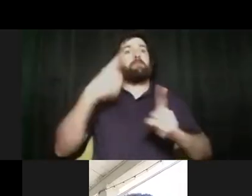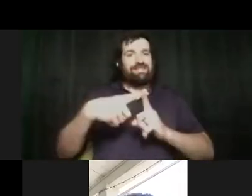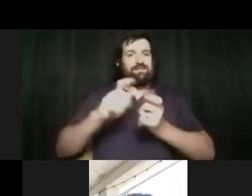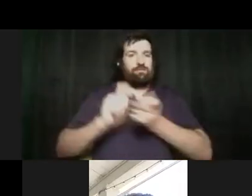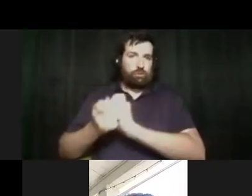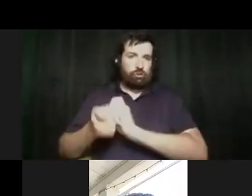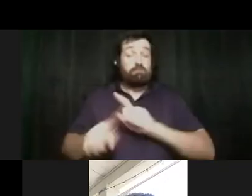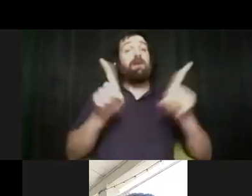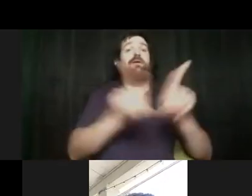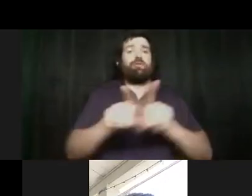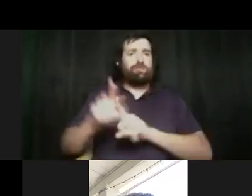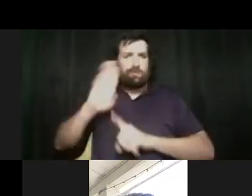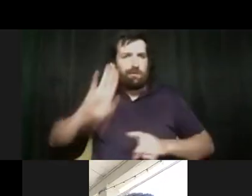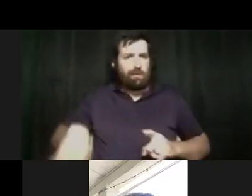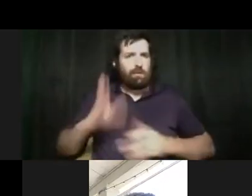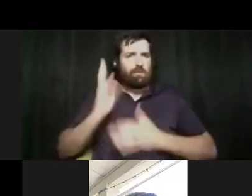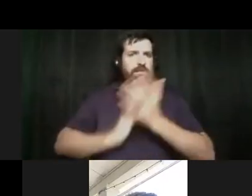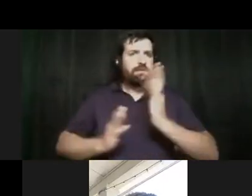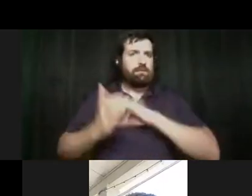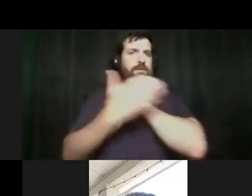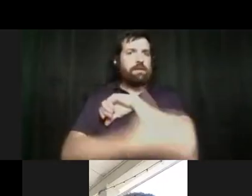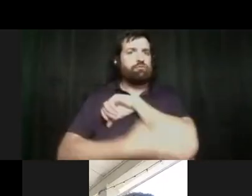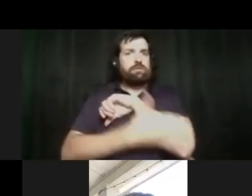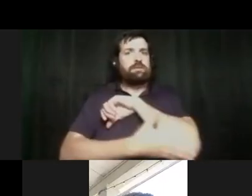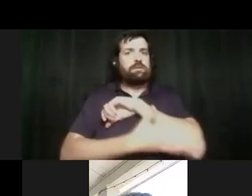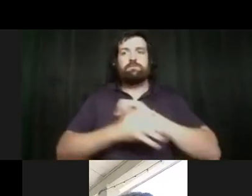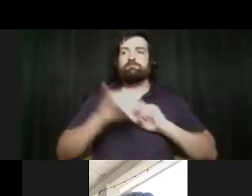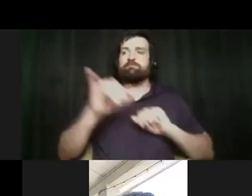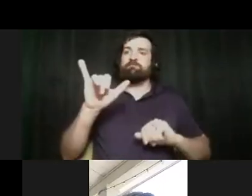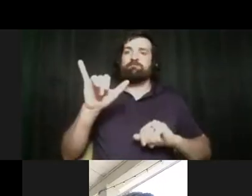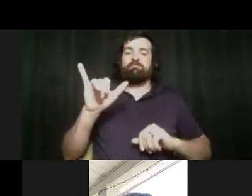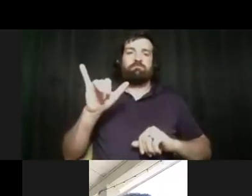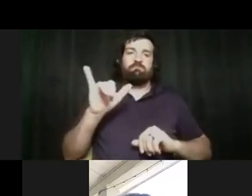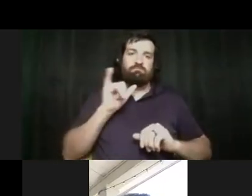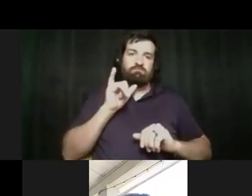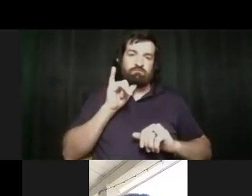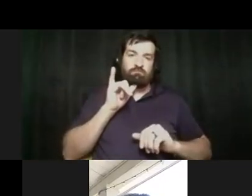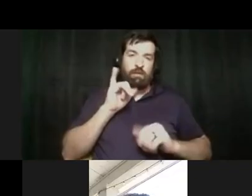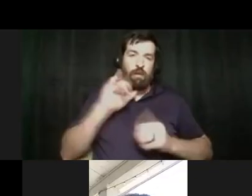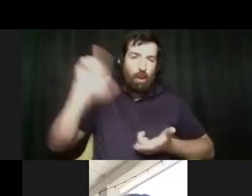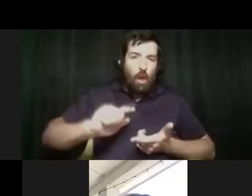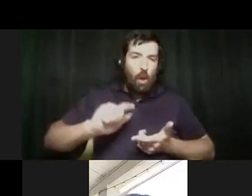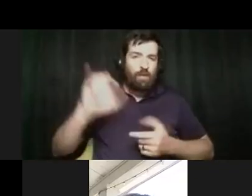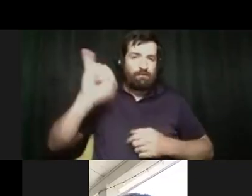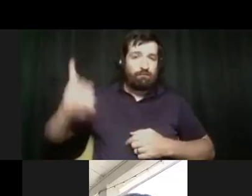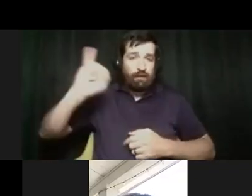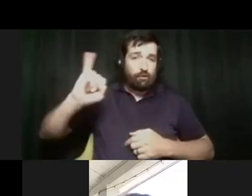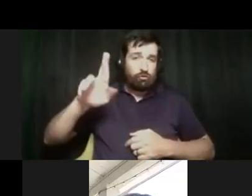But we also know that some of the countries that are have low infection rates might also have low